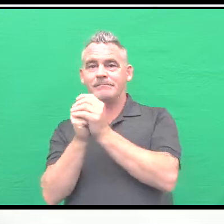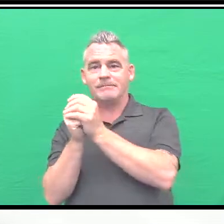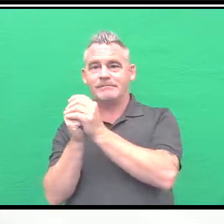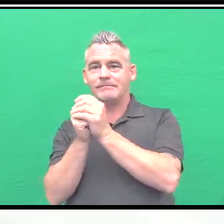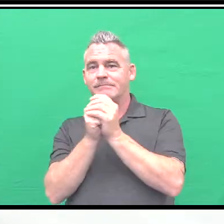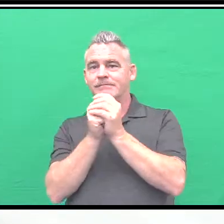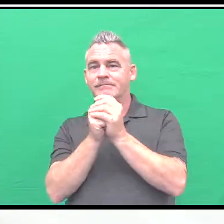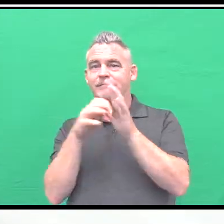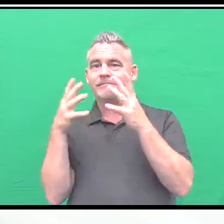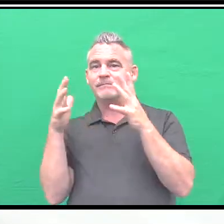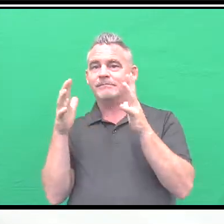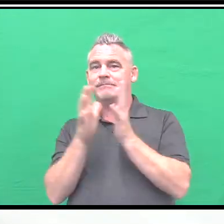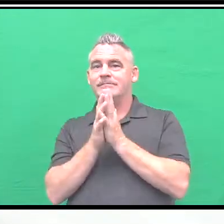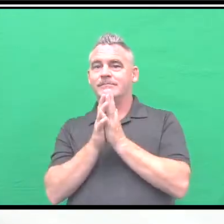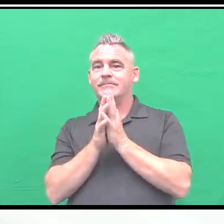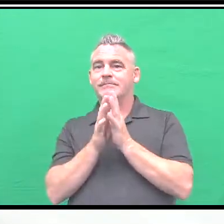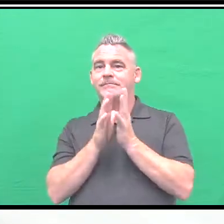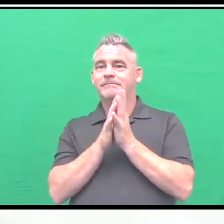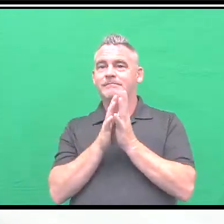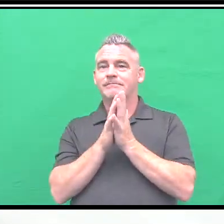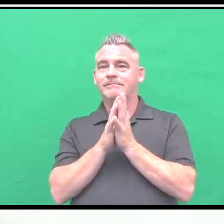Congratulations, everybody.